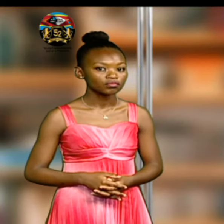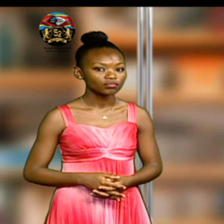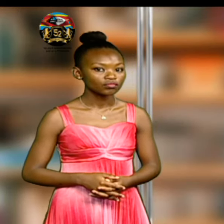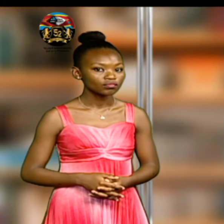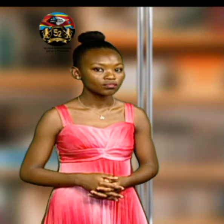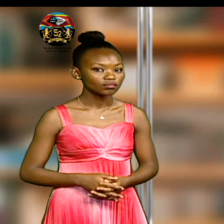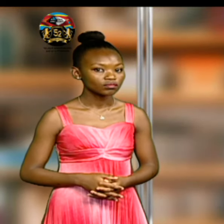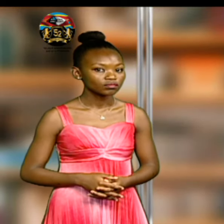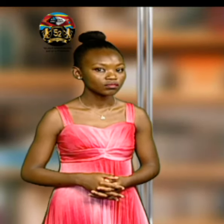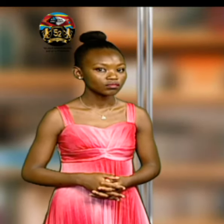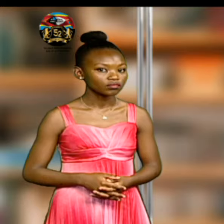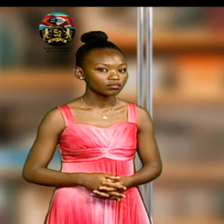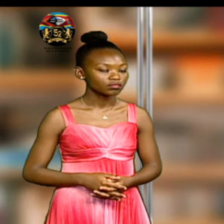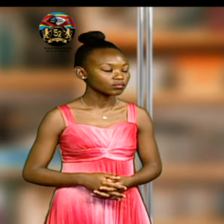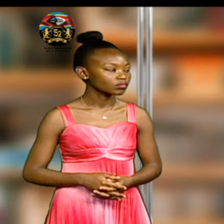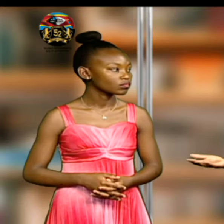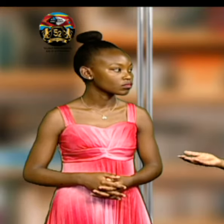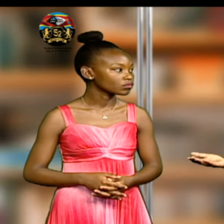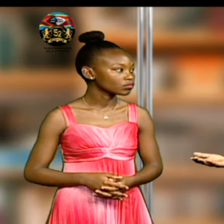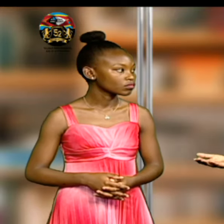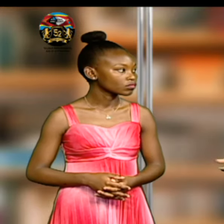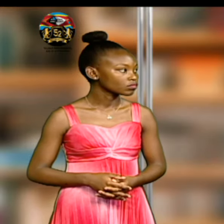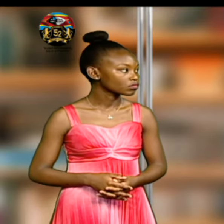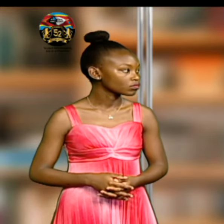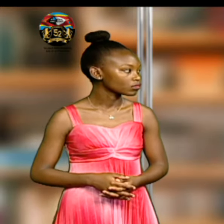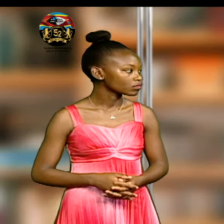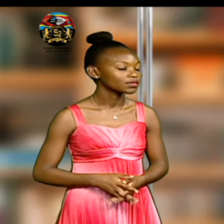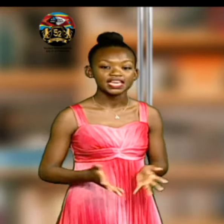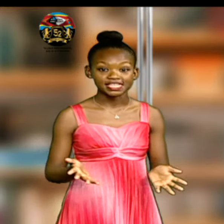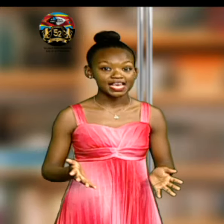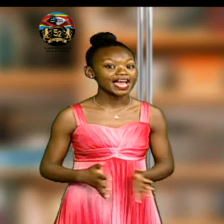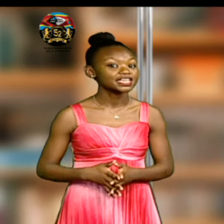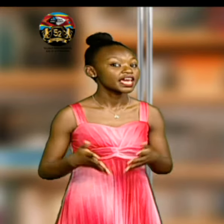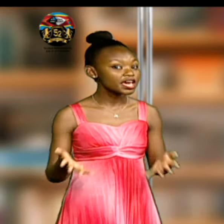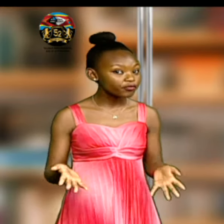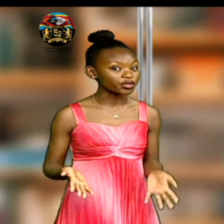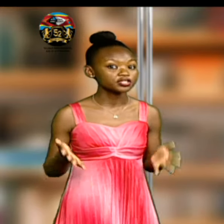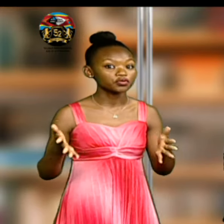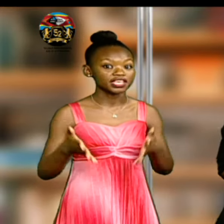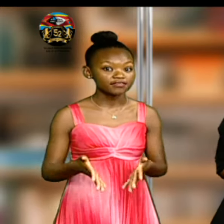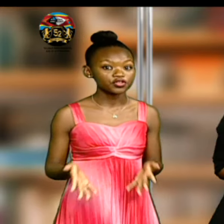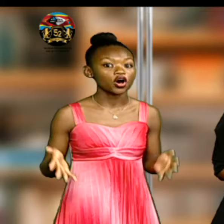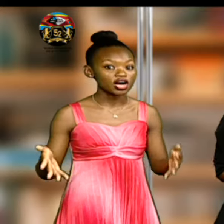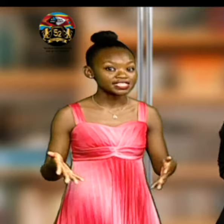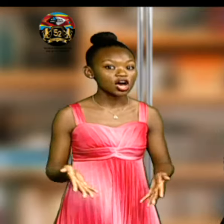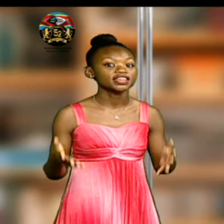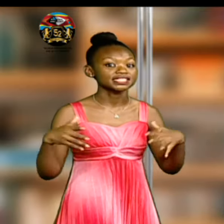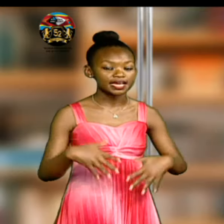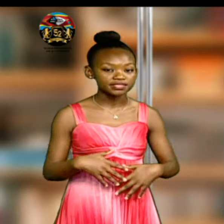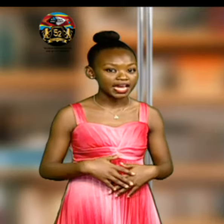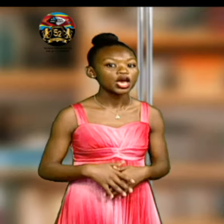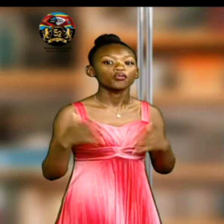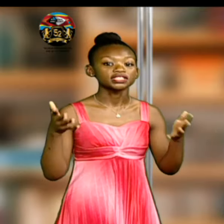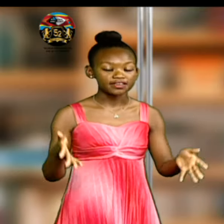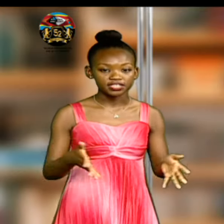if you have any questions, you can feel free to actually use all those platforms. Yes, and if we don't give you the answer on the